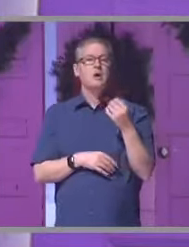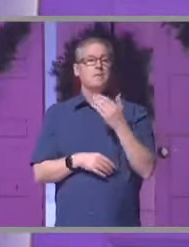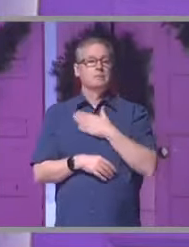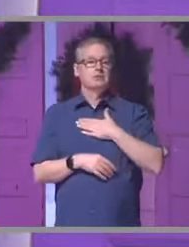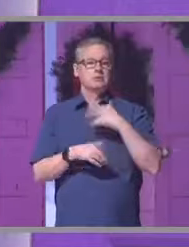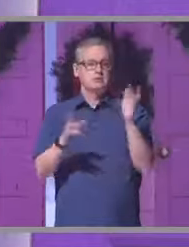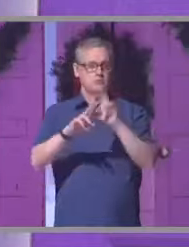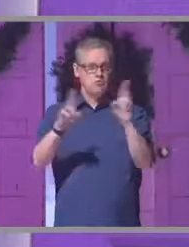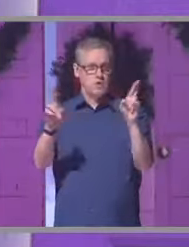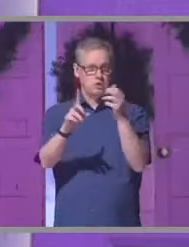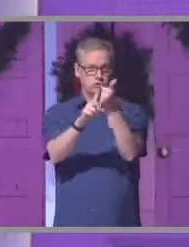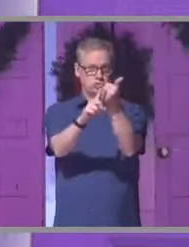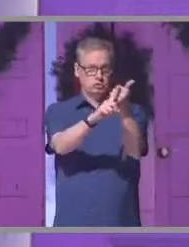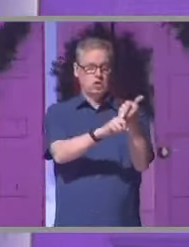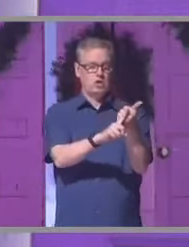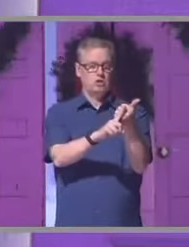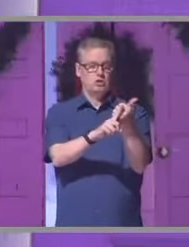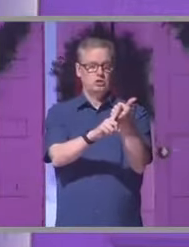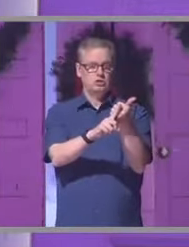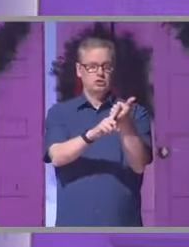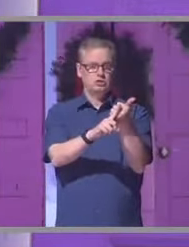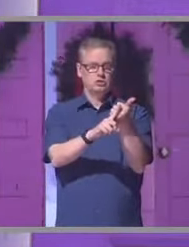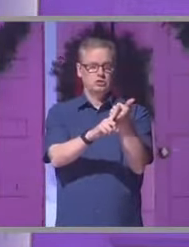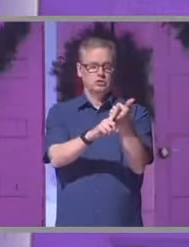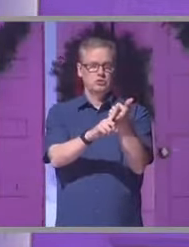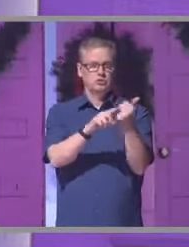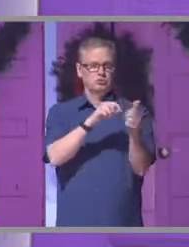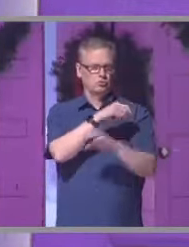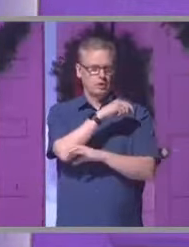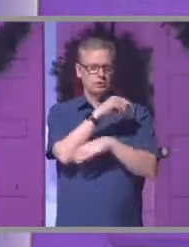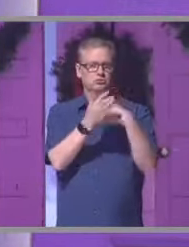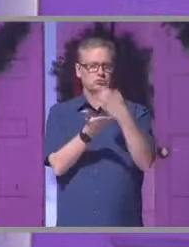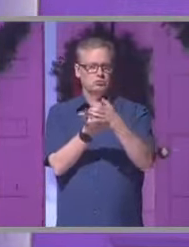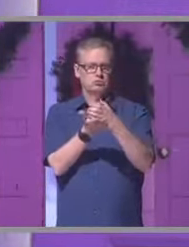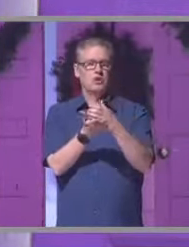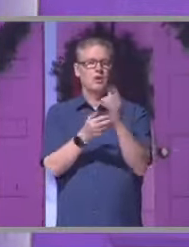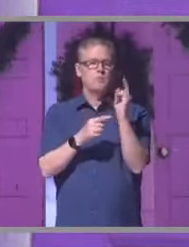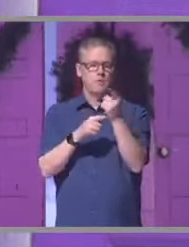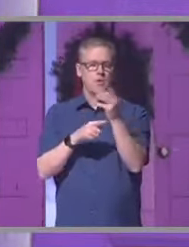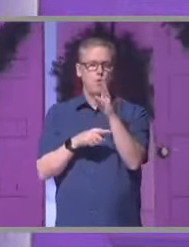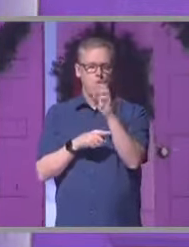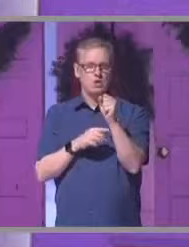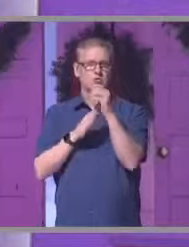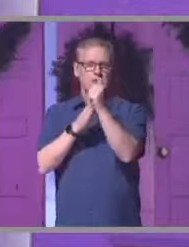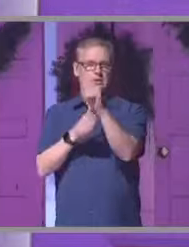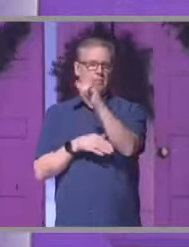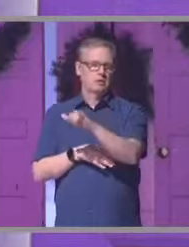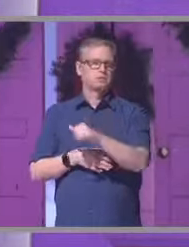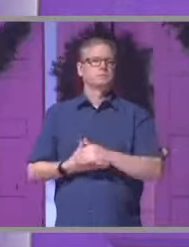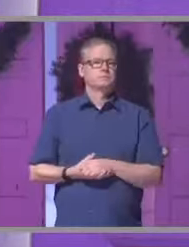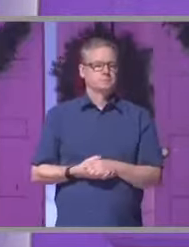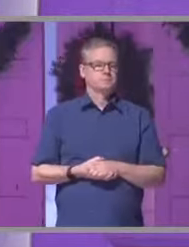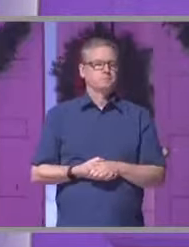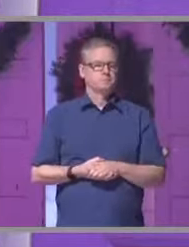prepare your elements, prepare your juice and crackers, and in just a moment, Wes will lead us in a time of communion.